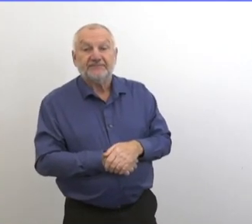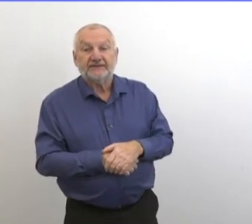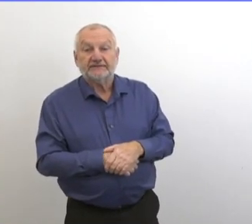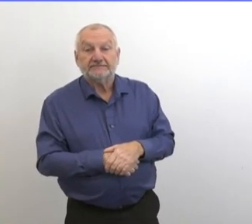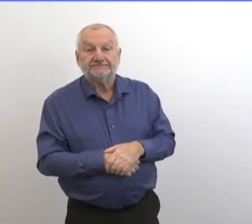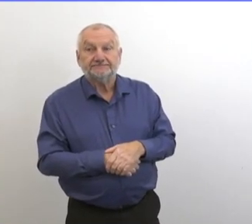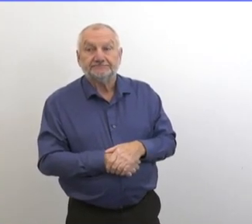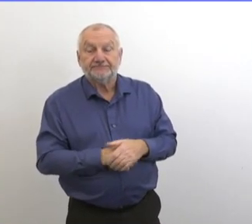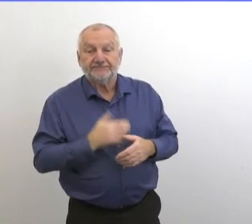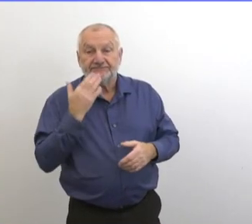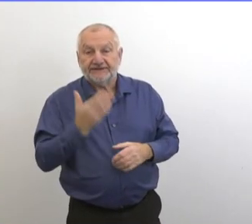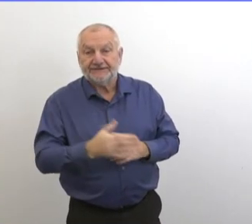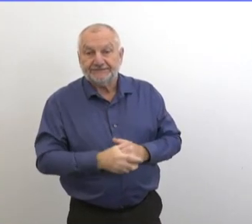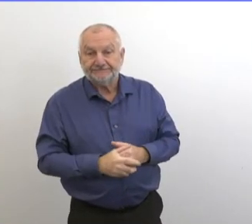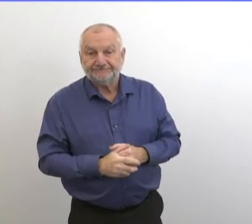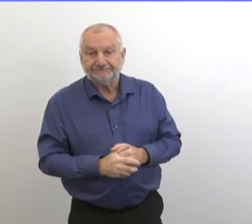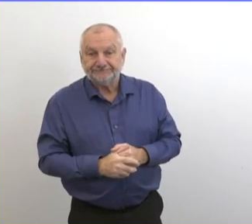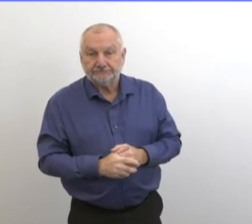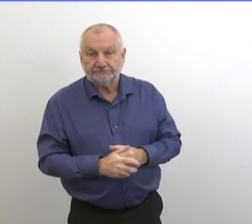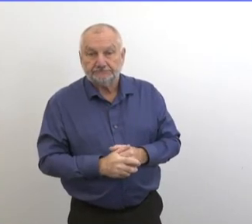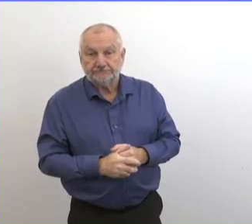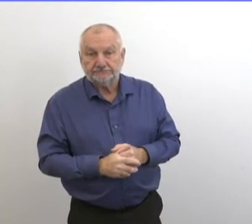Thank you.